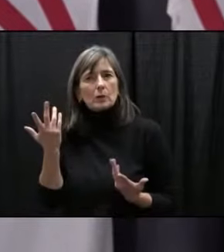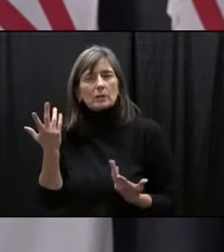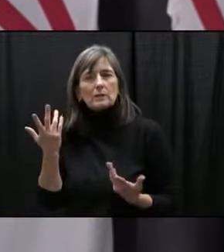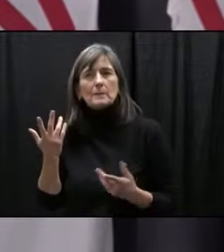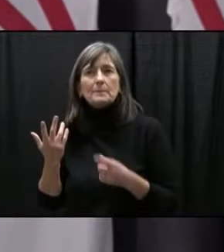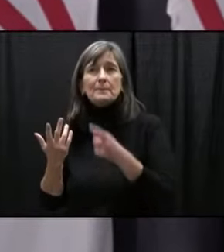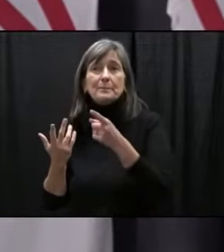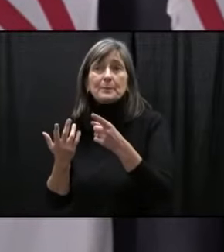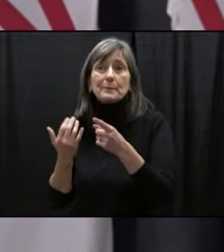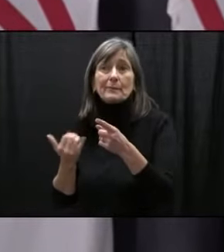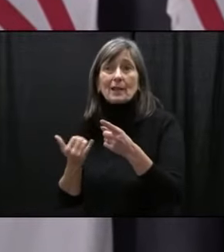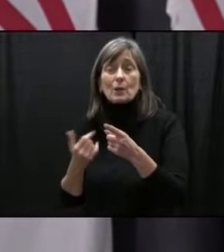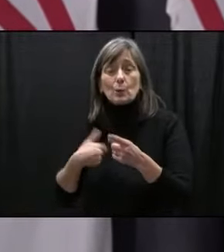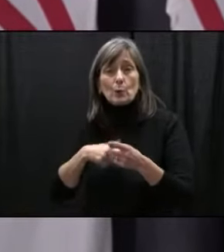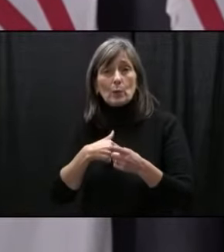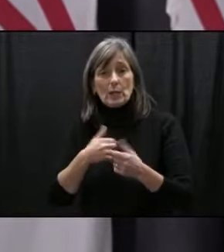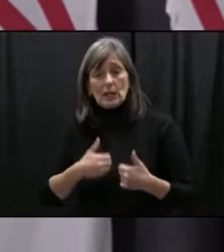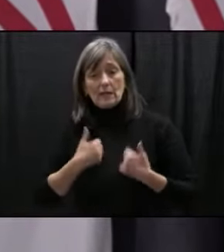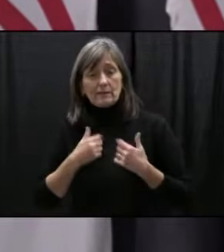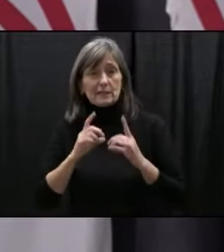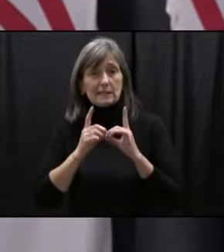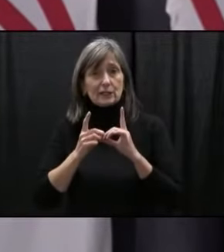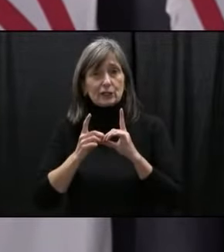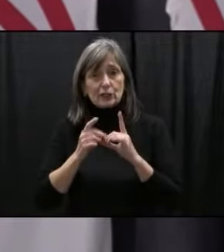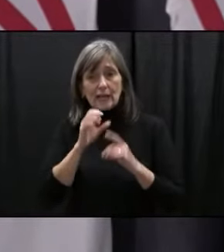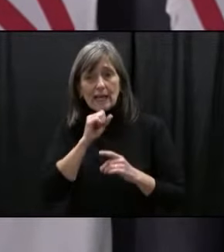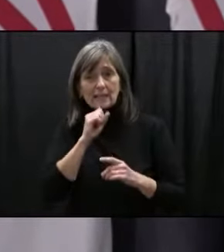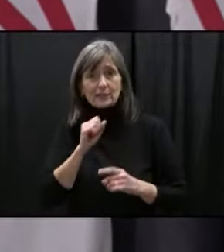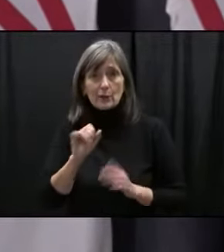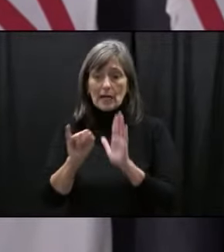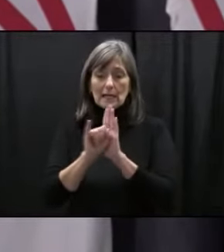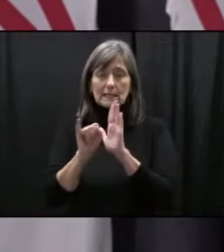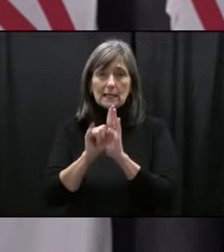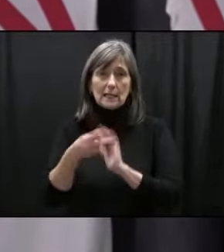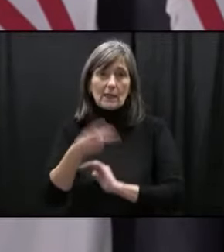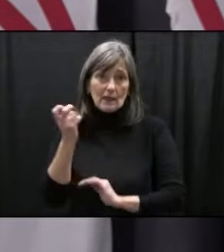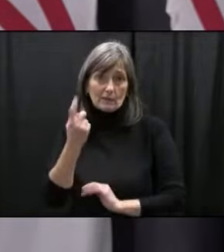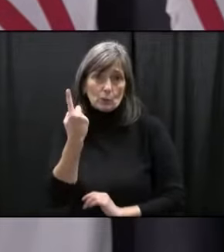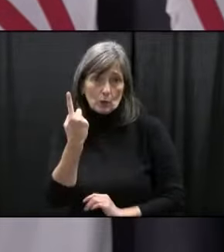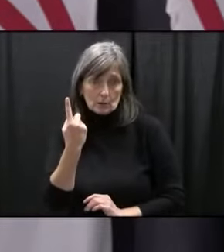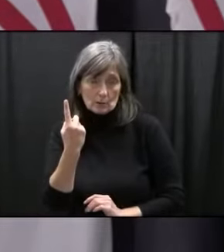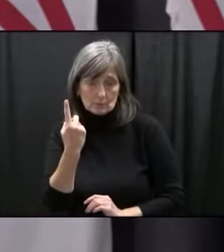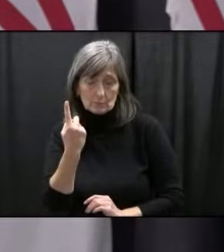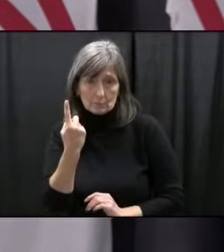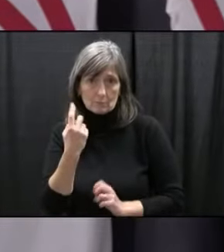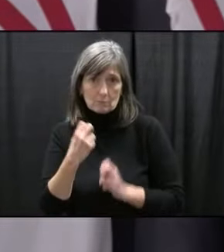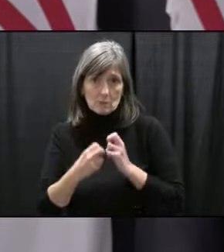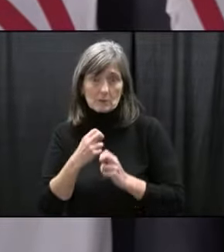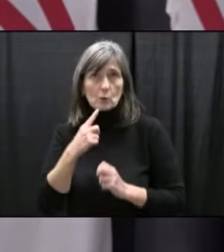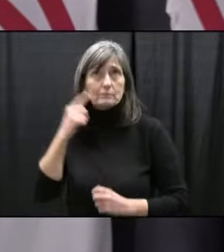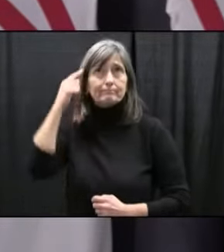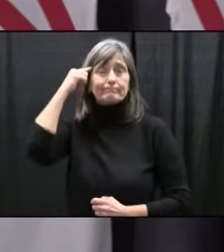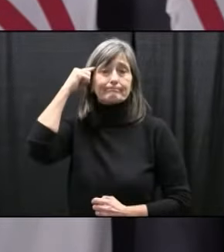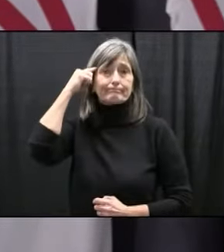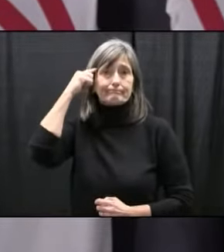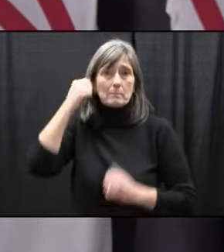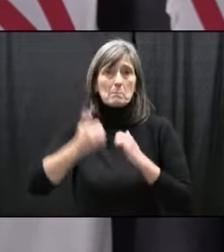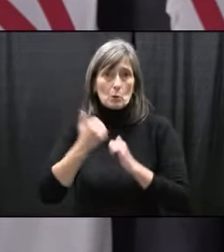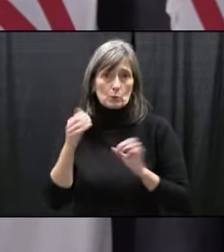a digital age, we live in a digital age, is identity theft, and that would be top of mind for all of